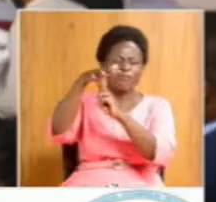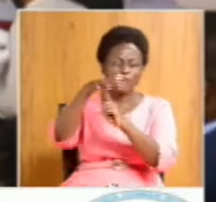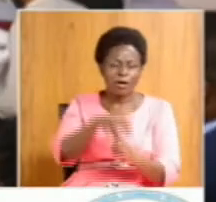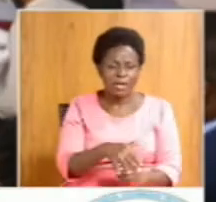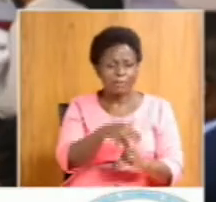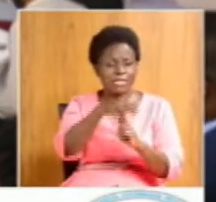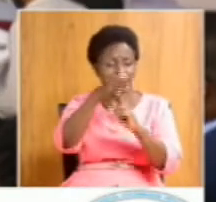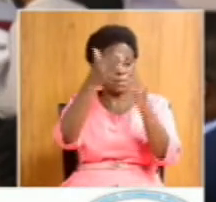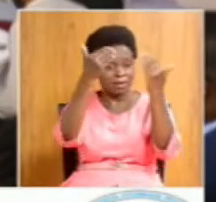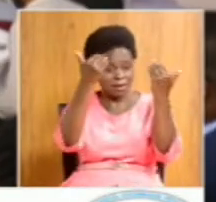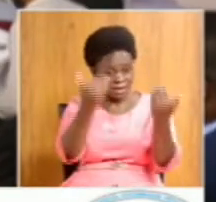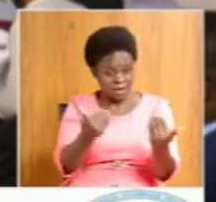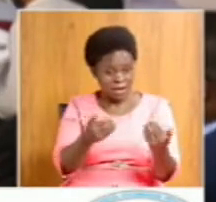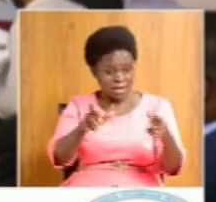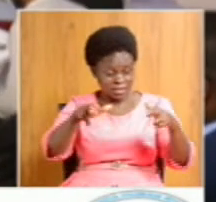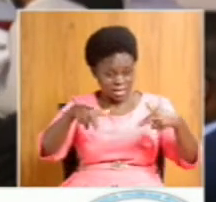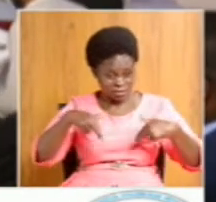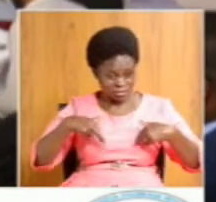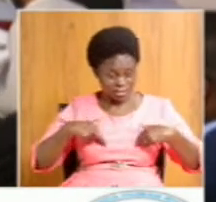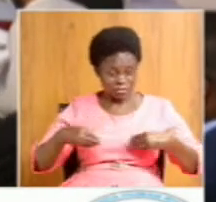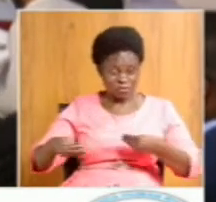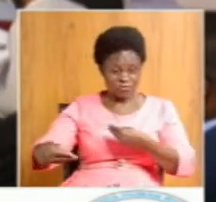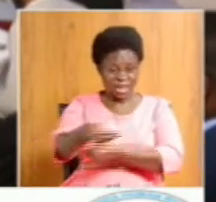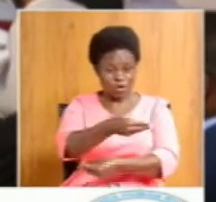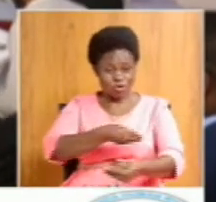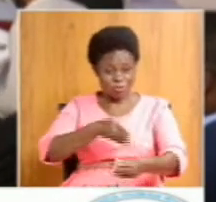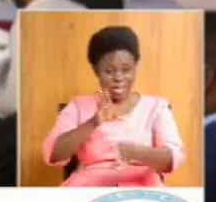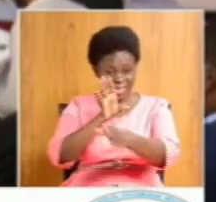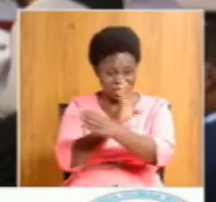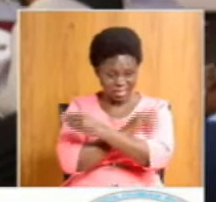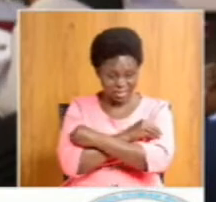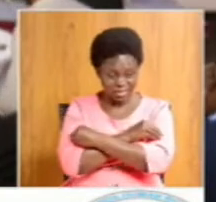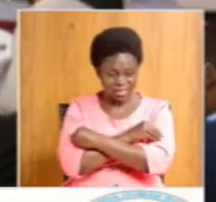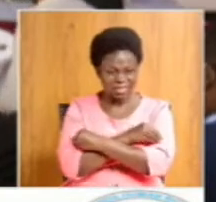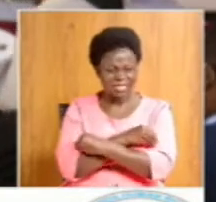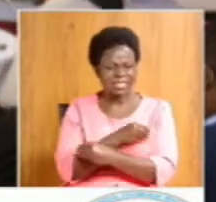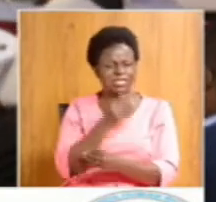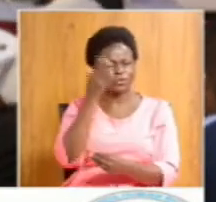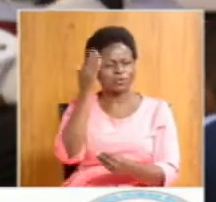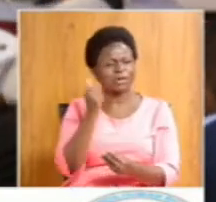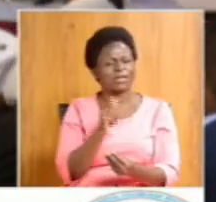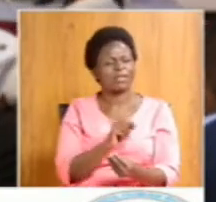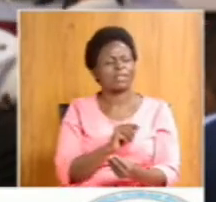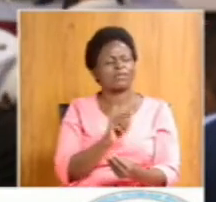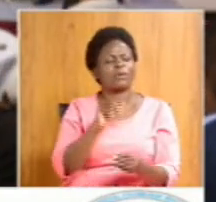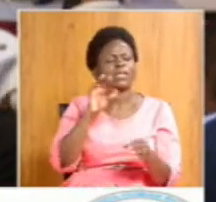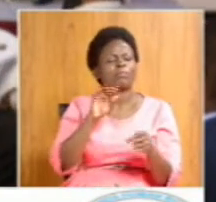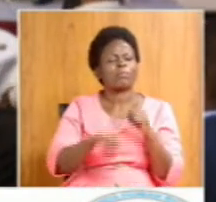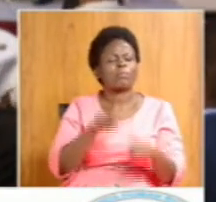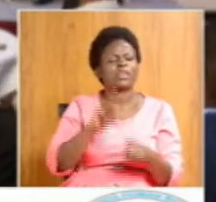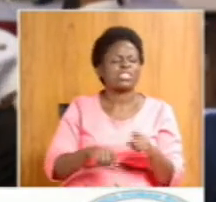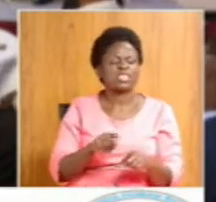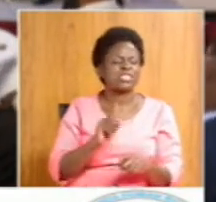now as a result of the economic disempowerment, that's why they go to their knees for when the politician